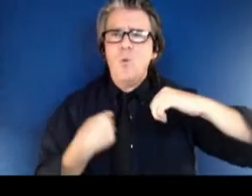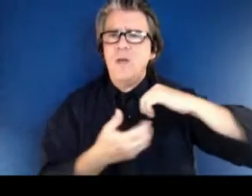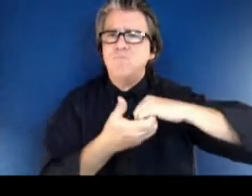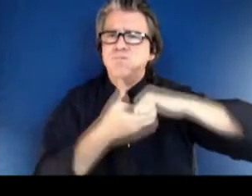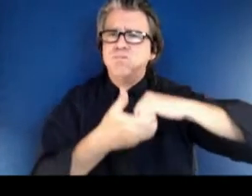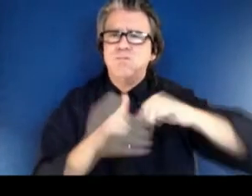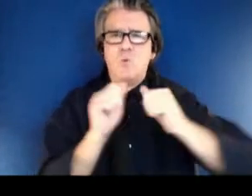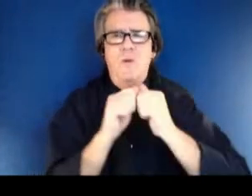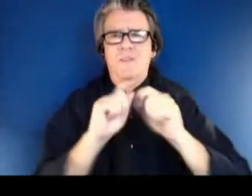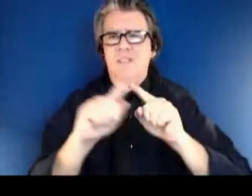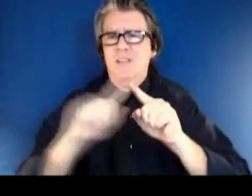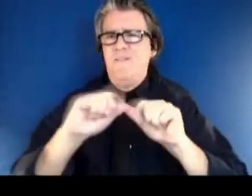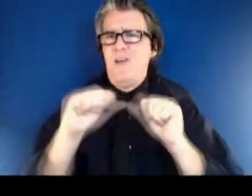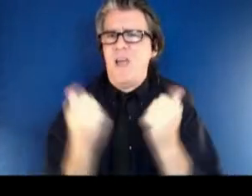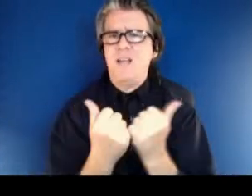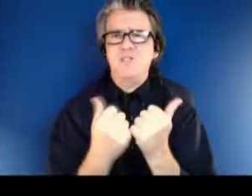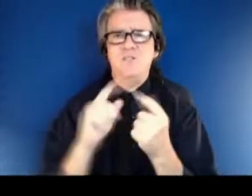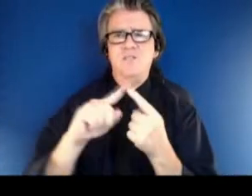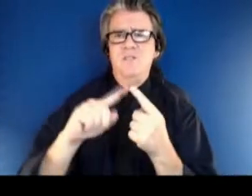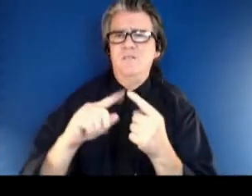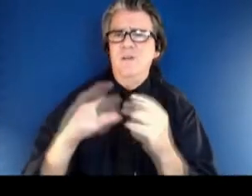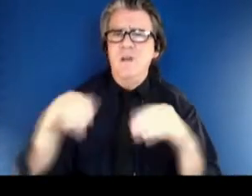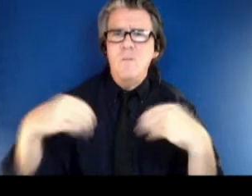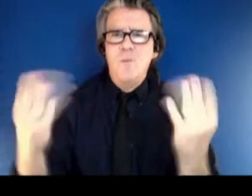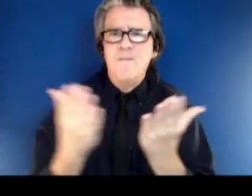on our website. You can go to